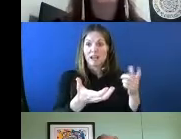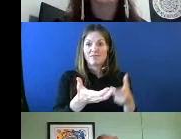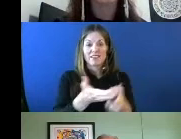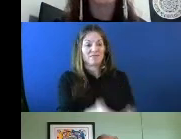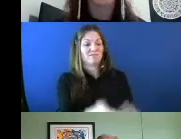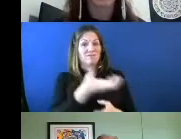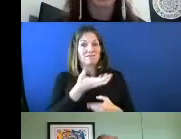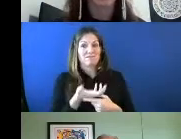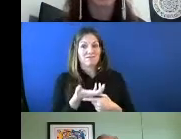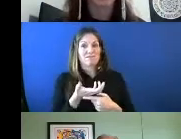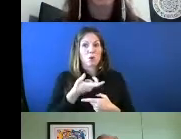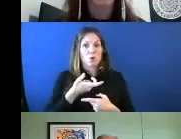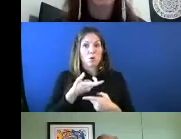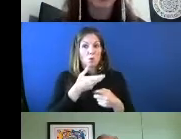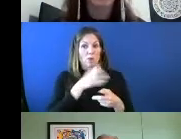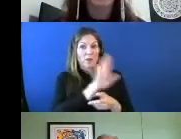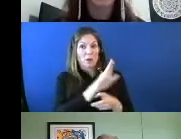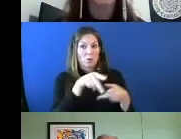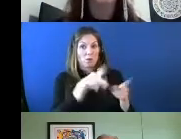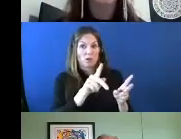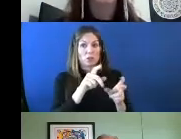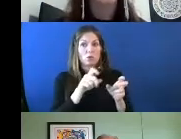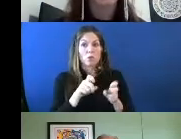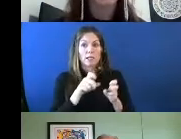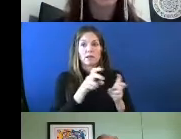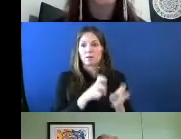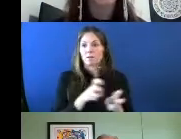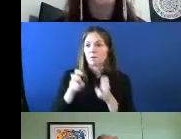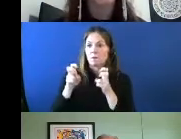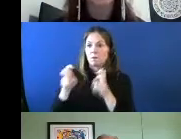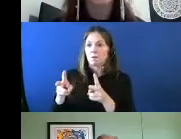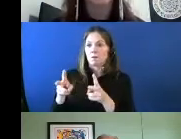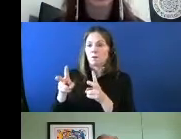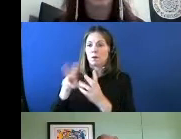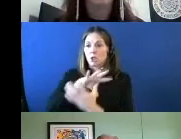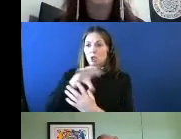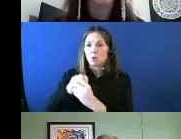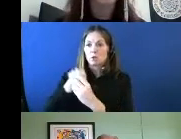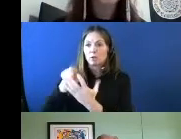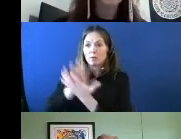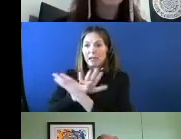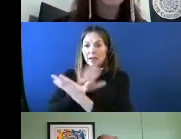is full of quotations from our participants because we wanted that community voice to shine.